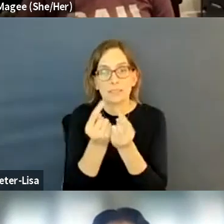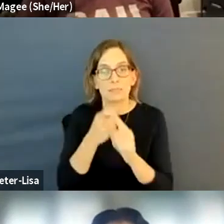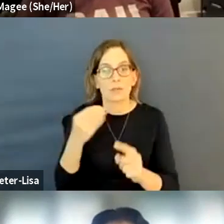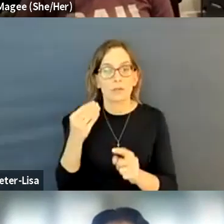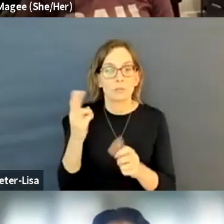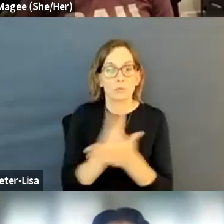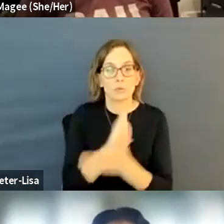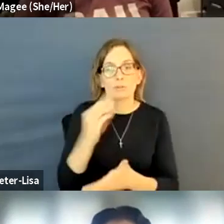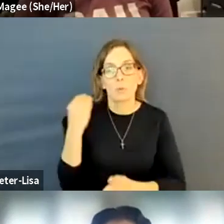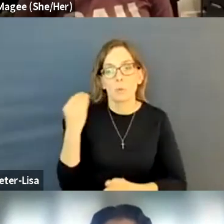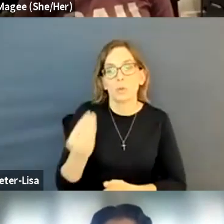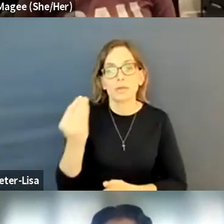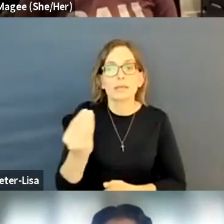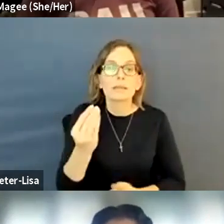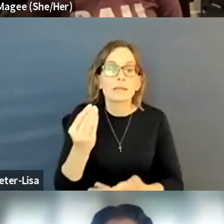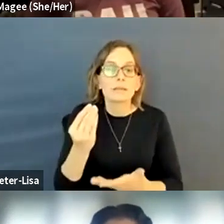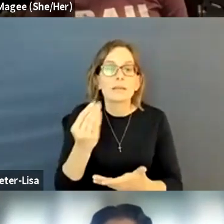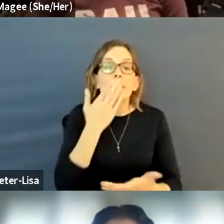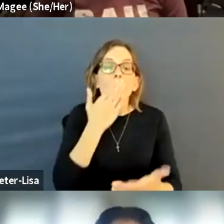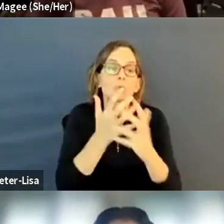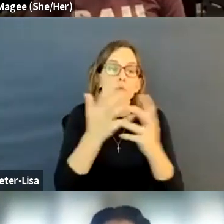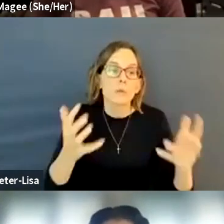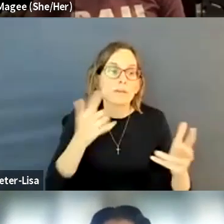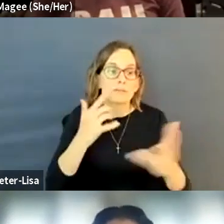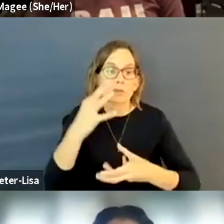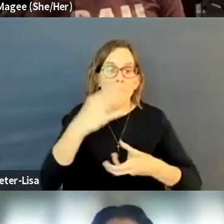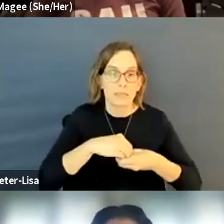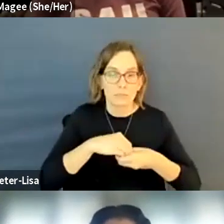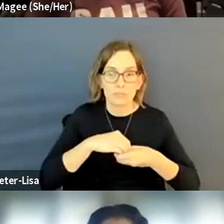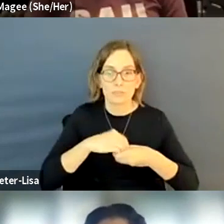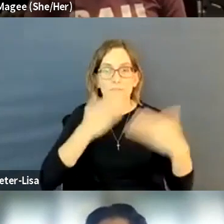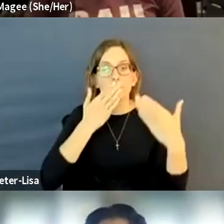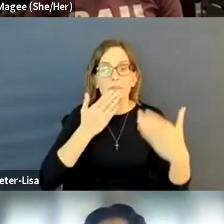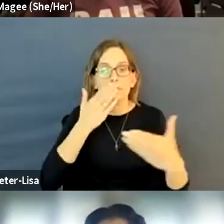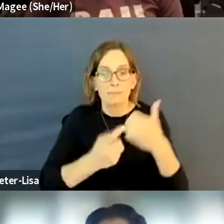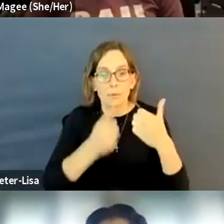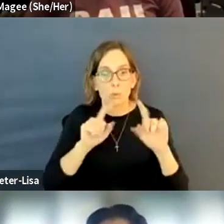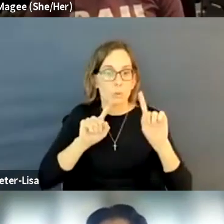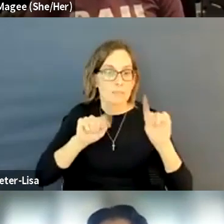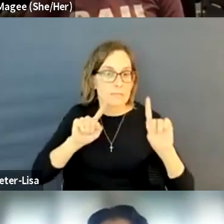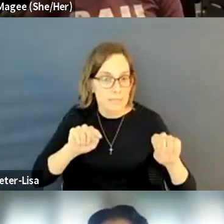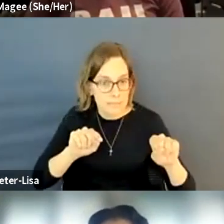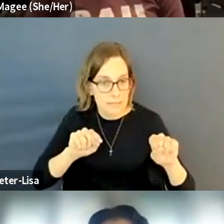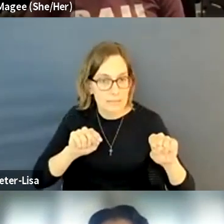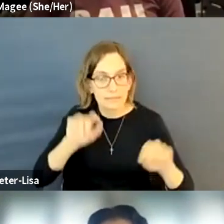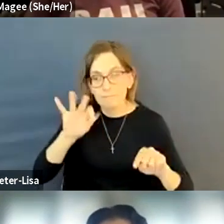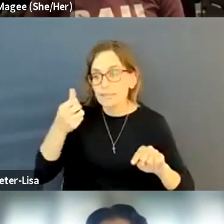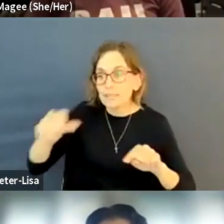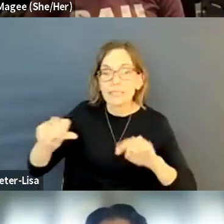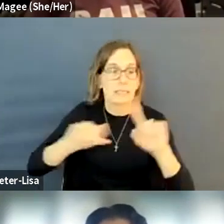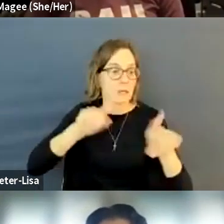We thank you so very much for engaging us. I want to thank everybody who attended. If you have any